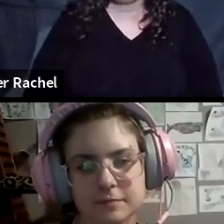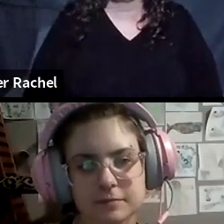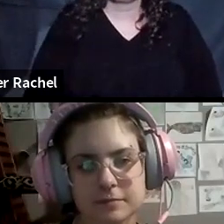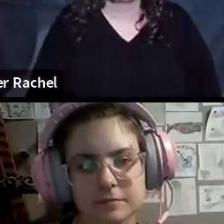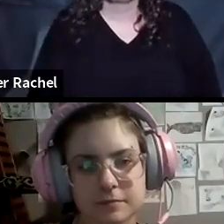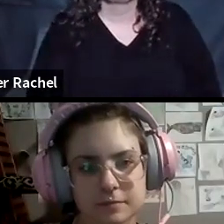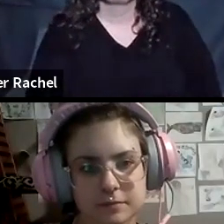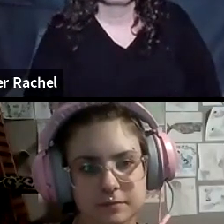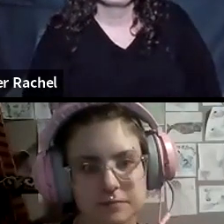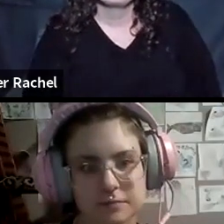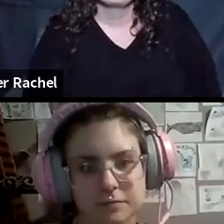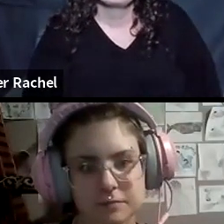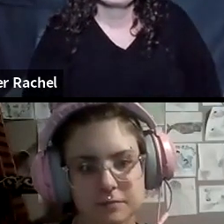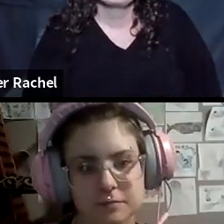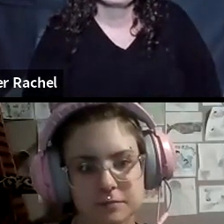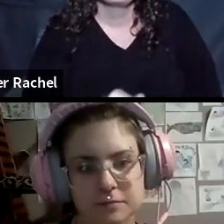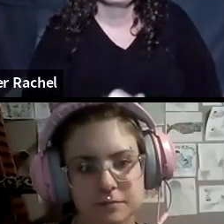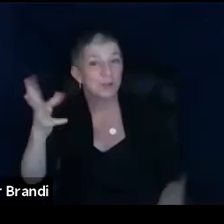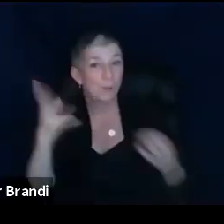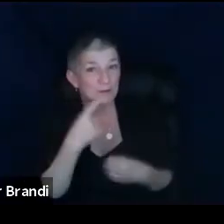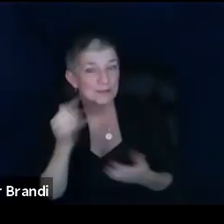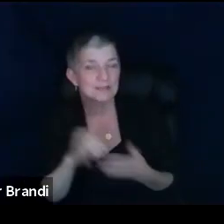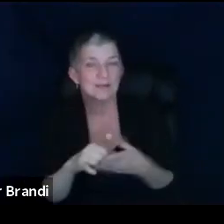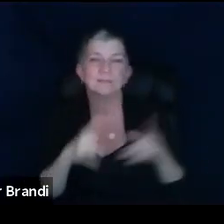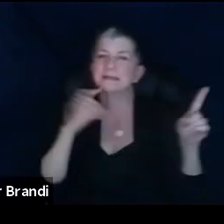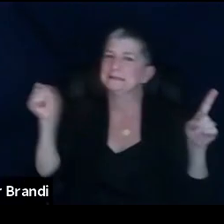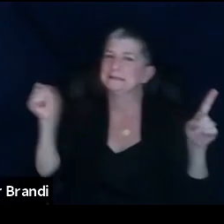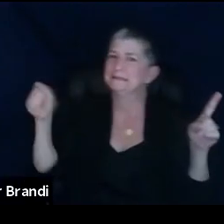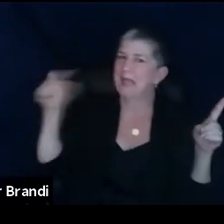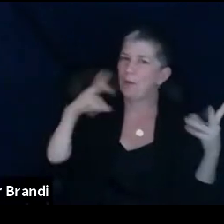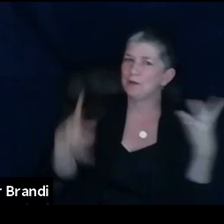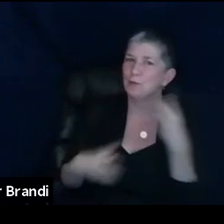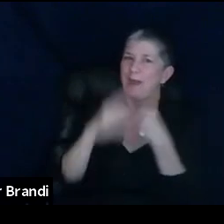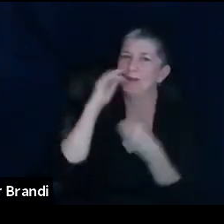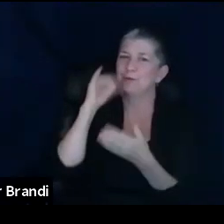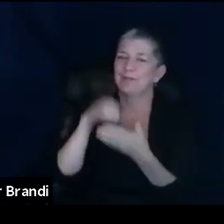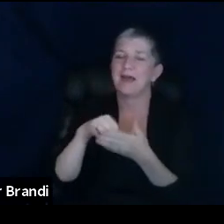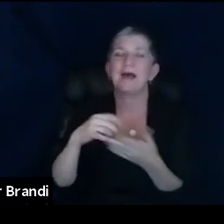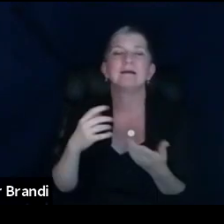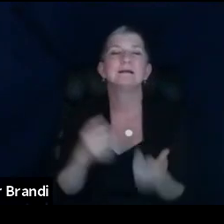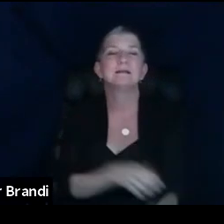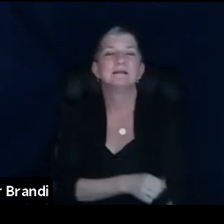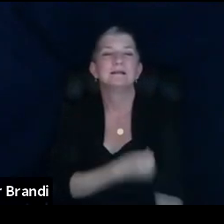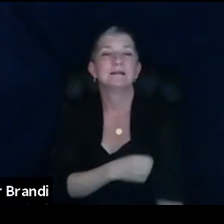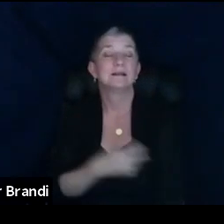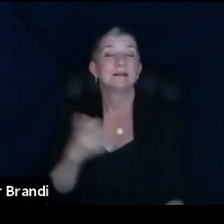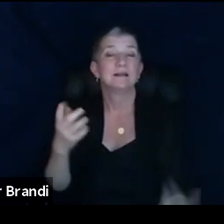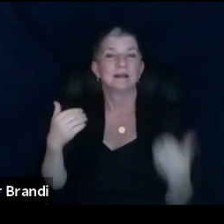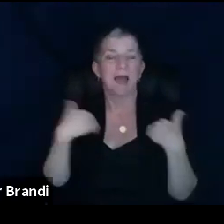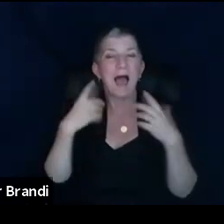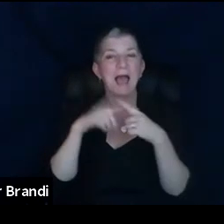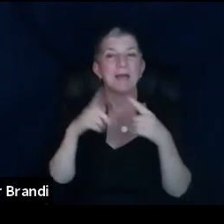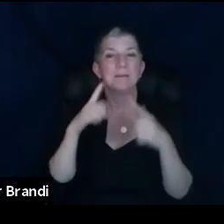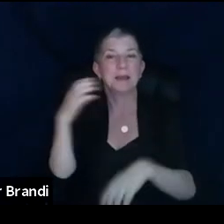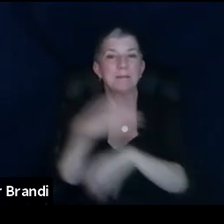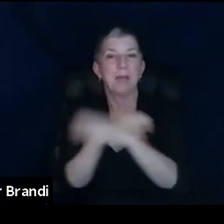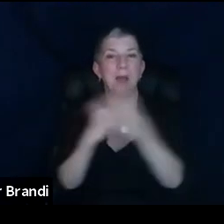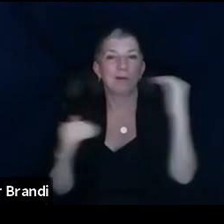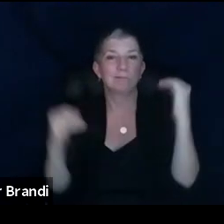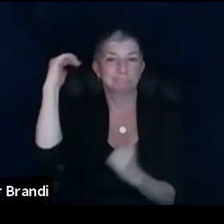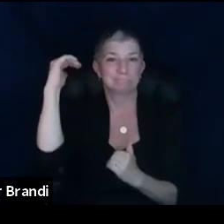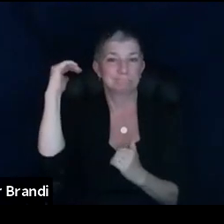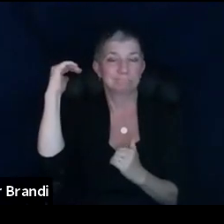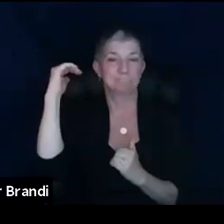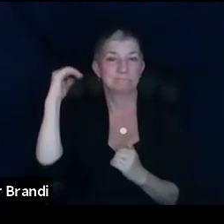Angela, it looks like you want to say something. I wanted to add to that too. Even in, like, I'm in a power exchange dynamic and